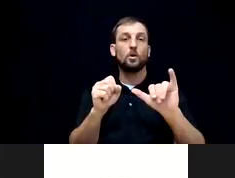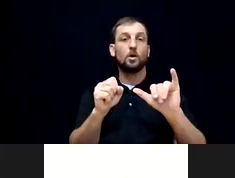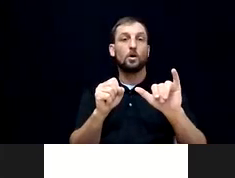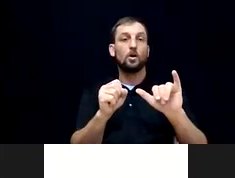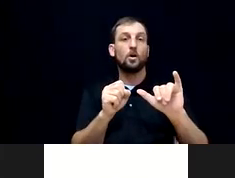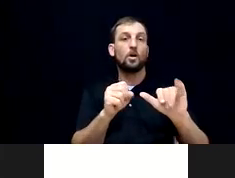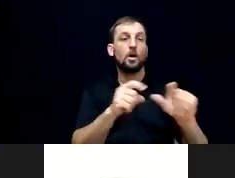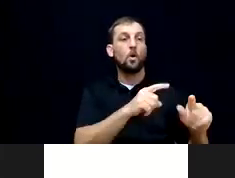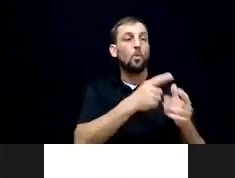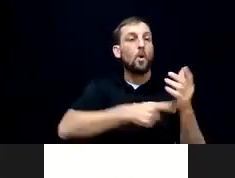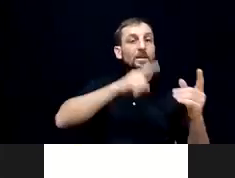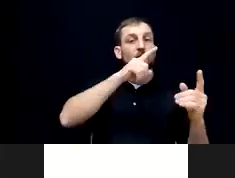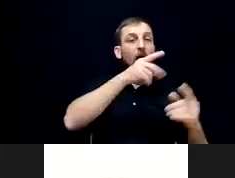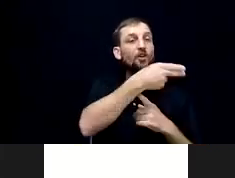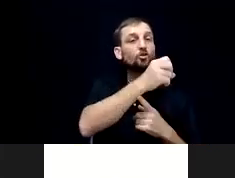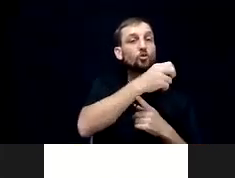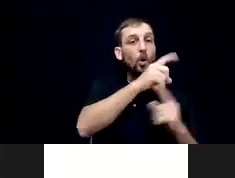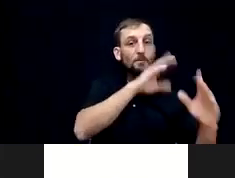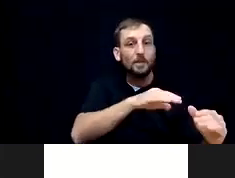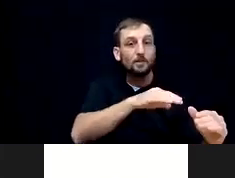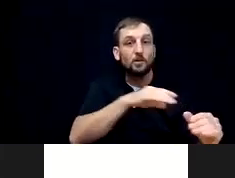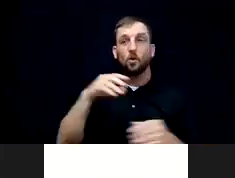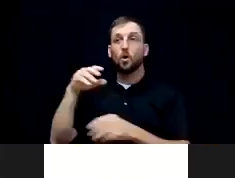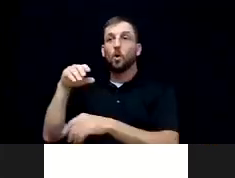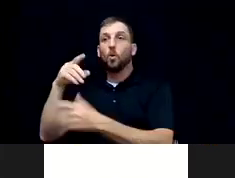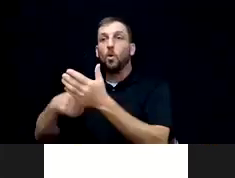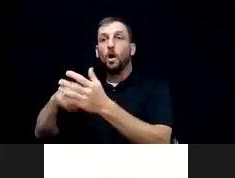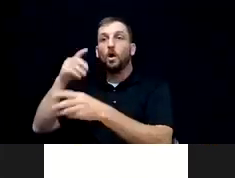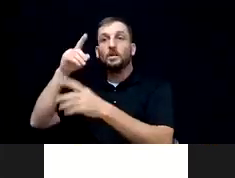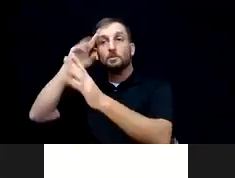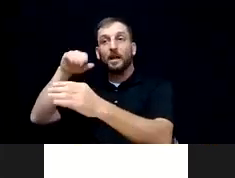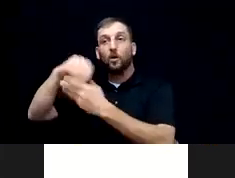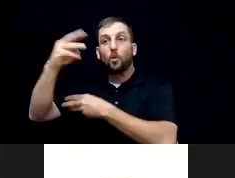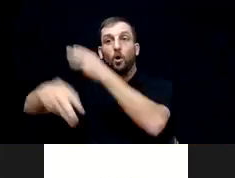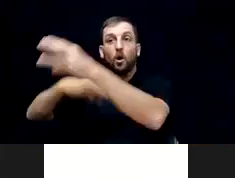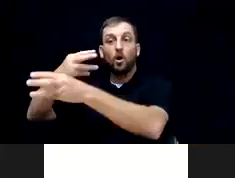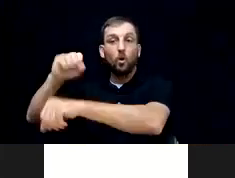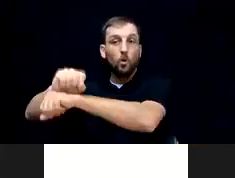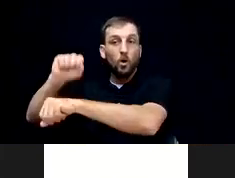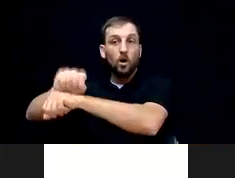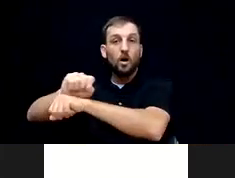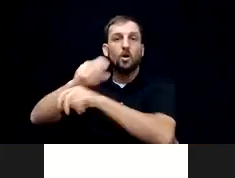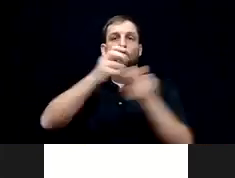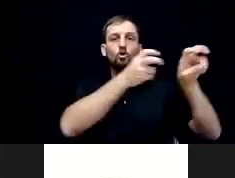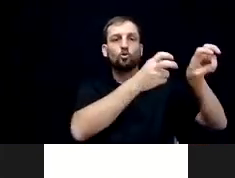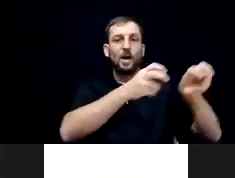the expectations of the work world. Again, though the law changes between high school and college, and